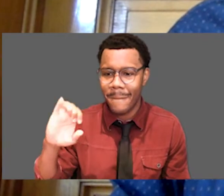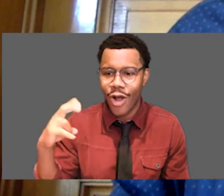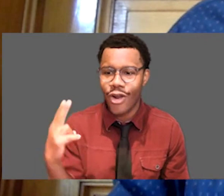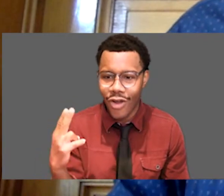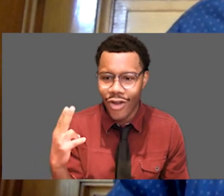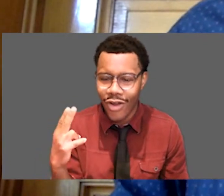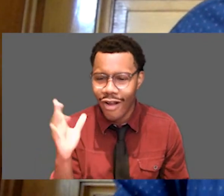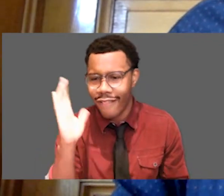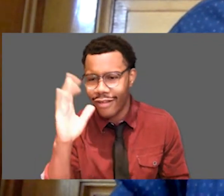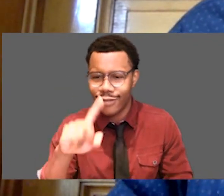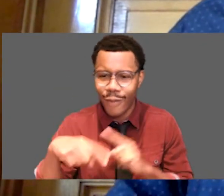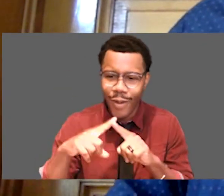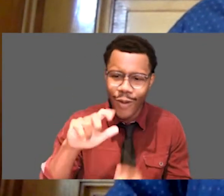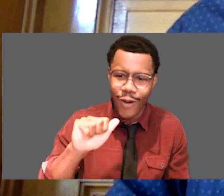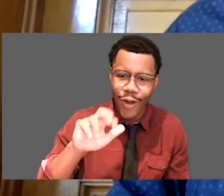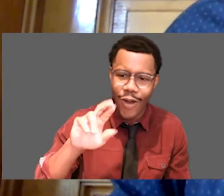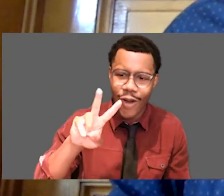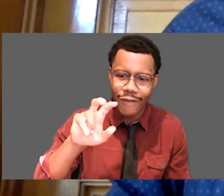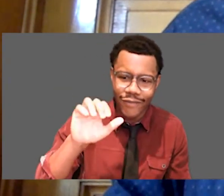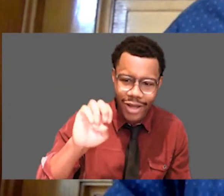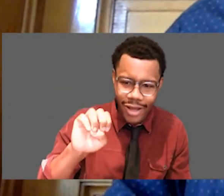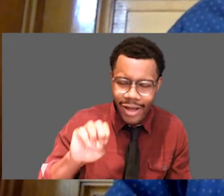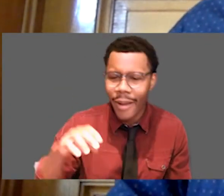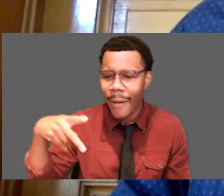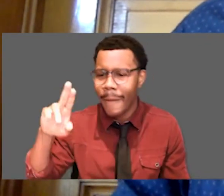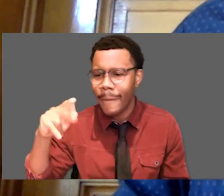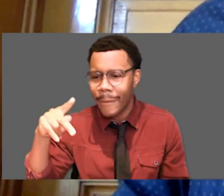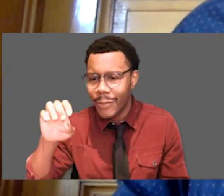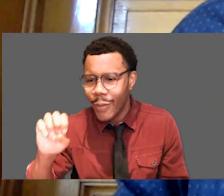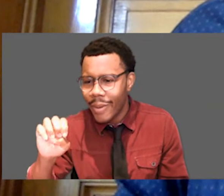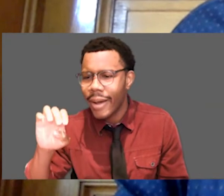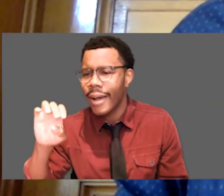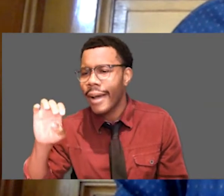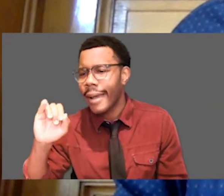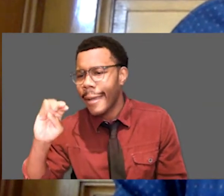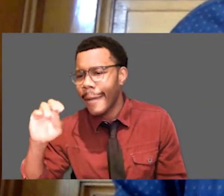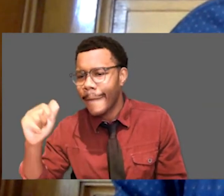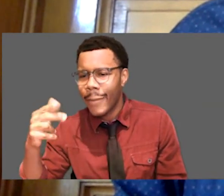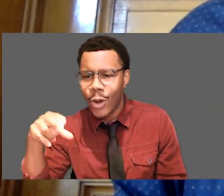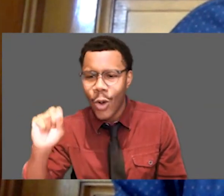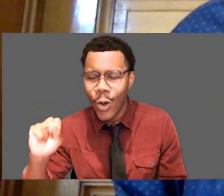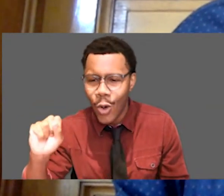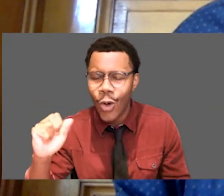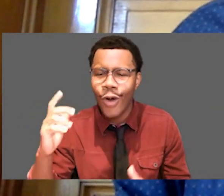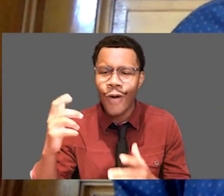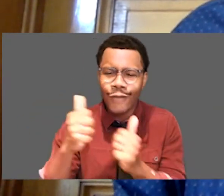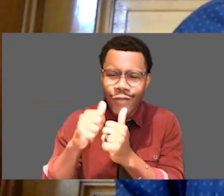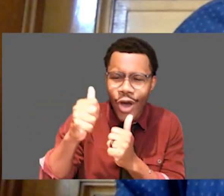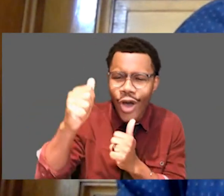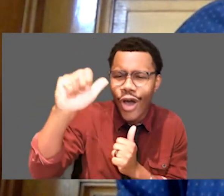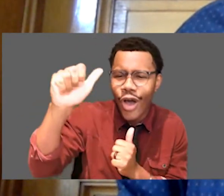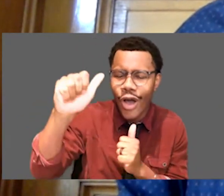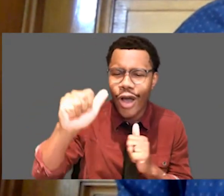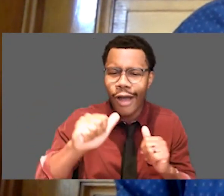larvae, pupa, imagos, and long-distance migrations on the scale of miracles, I